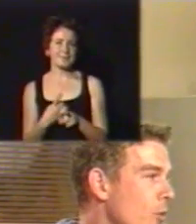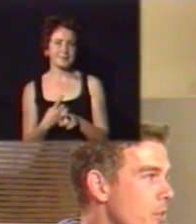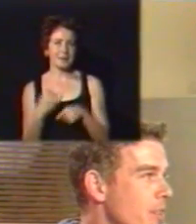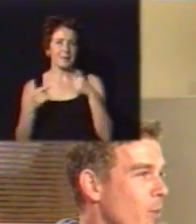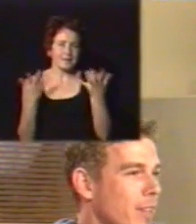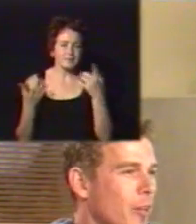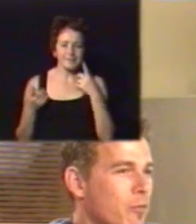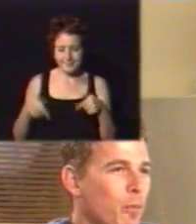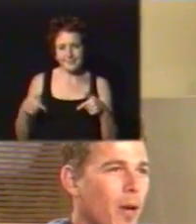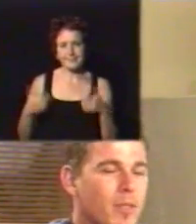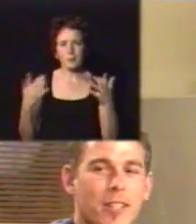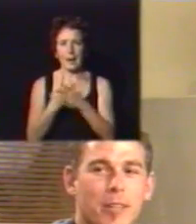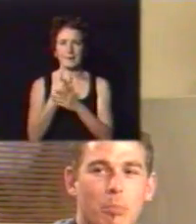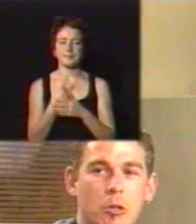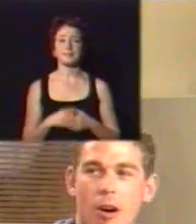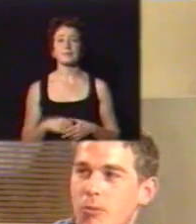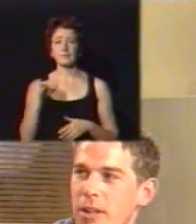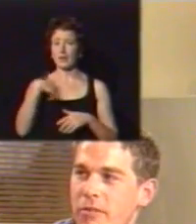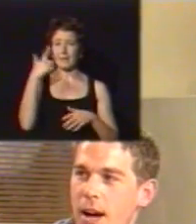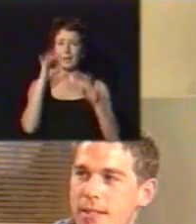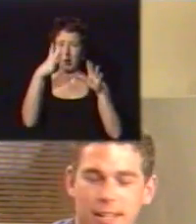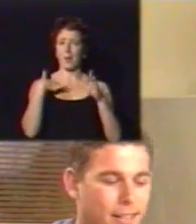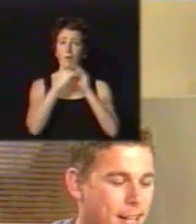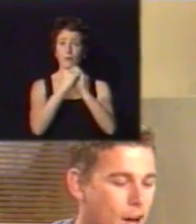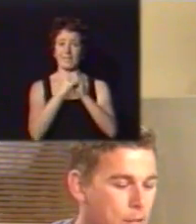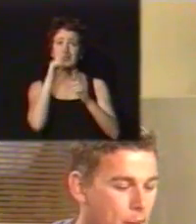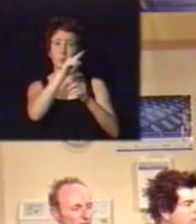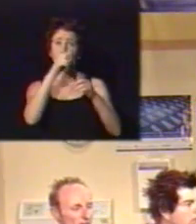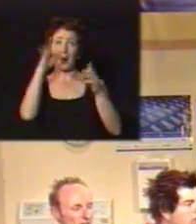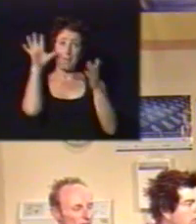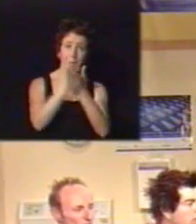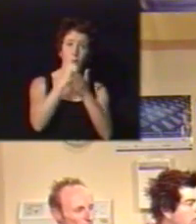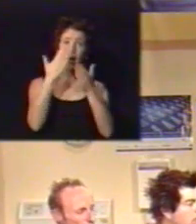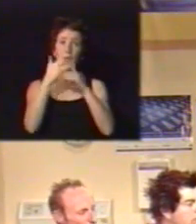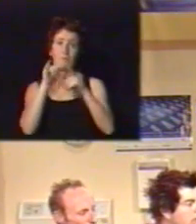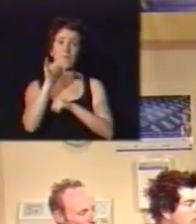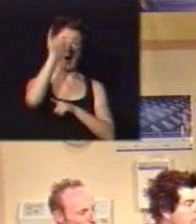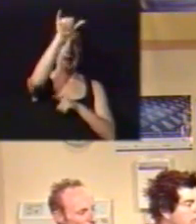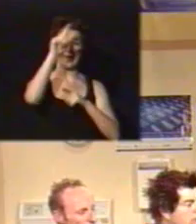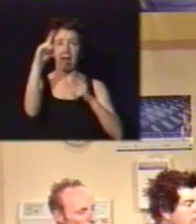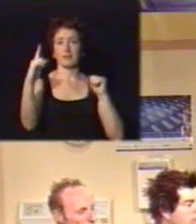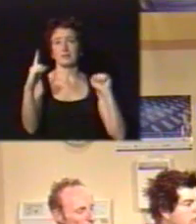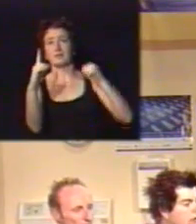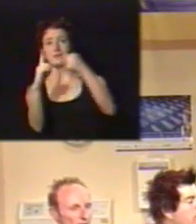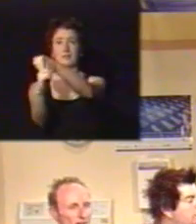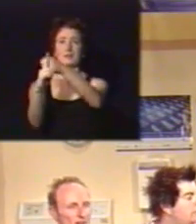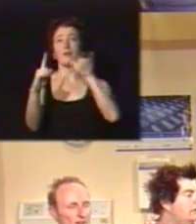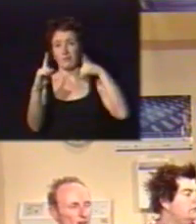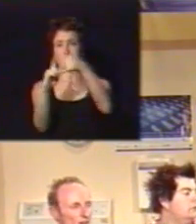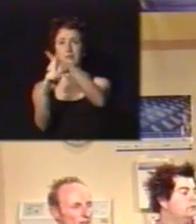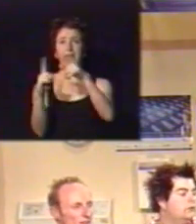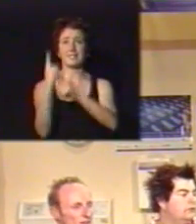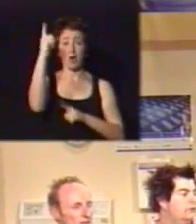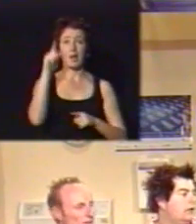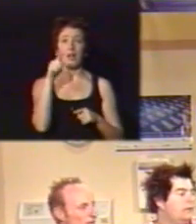found out also this week that a girlfriend of mine was actually booked on one of the flights that hit the tower and had cancelled a week earlier. Yeah, so it's